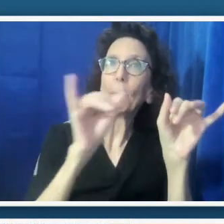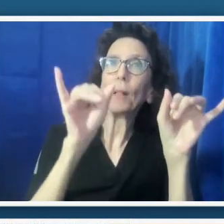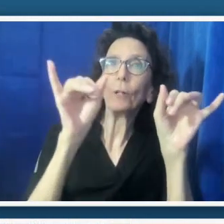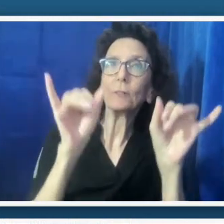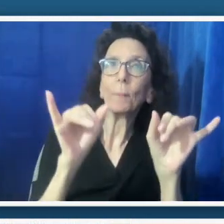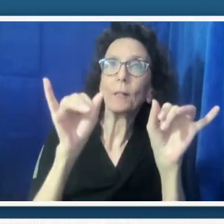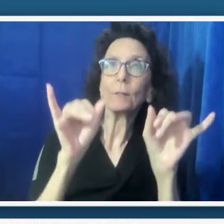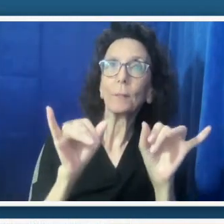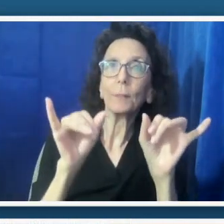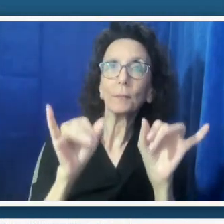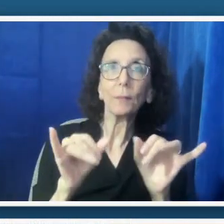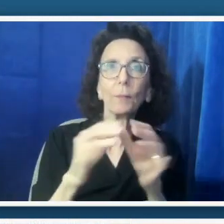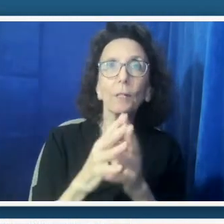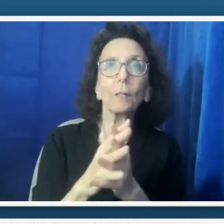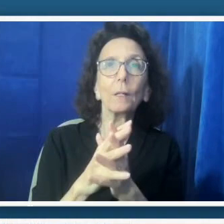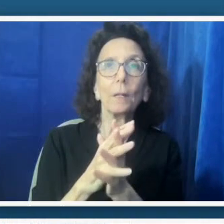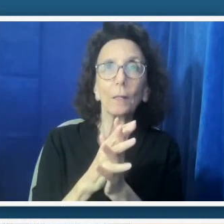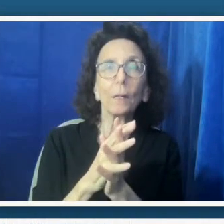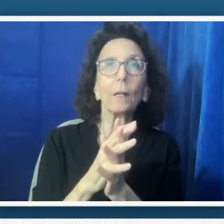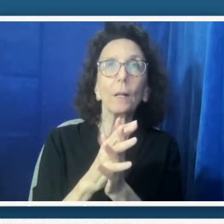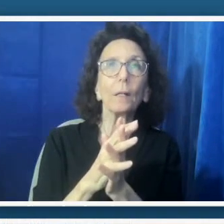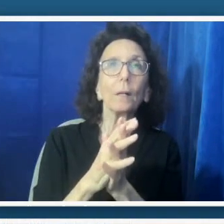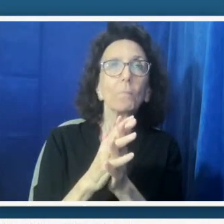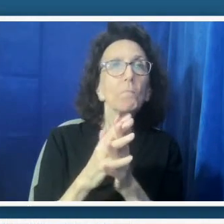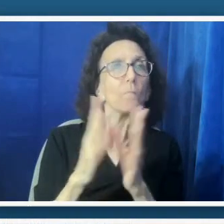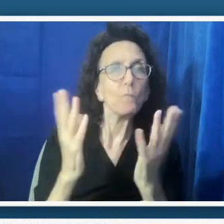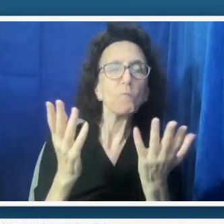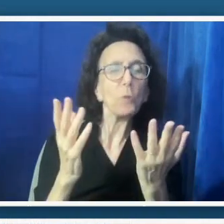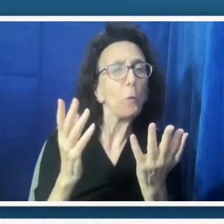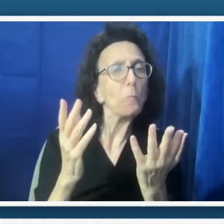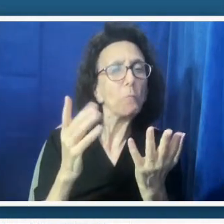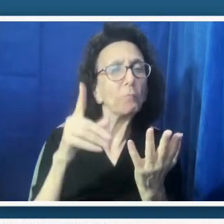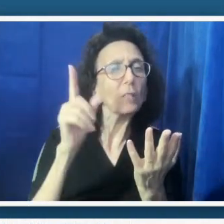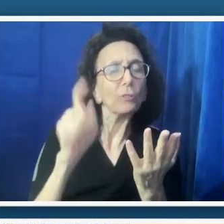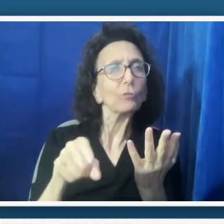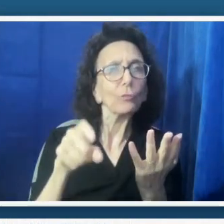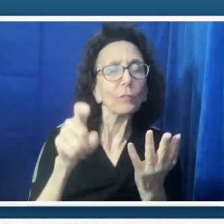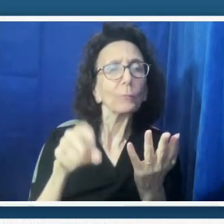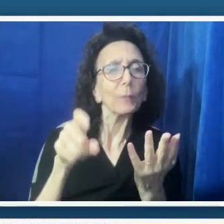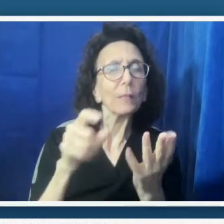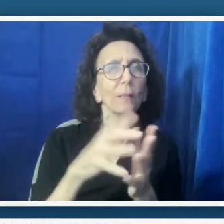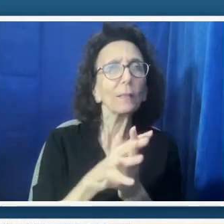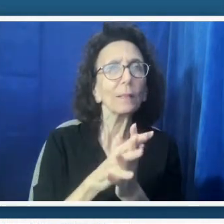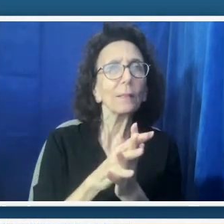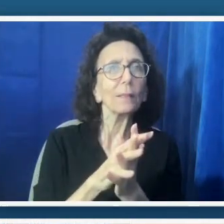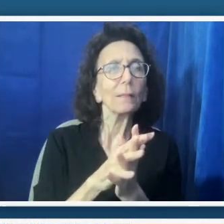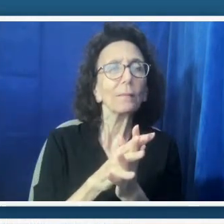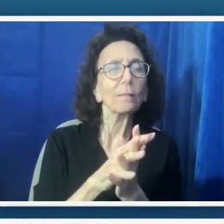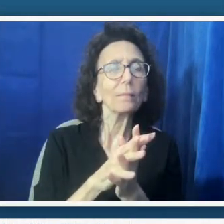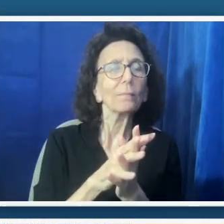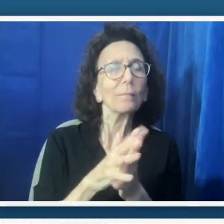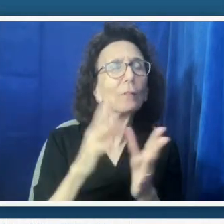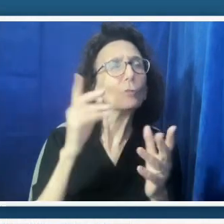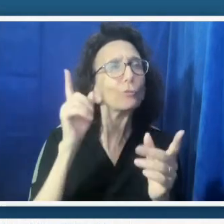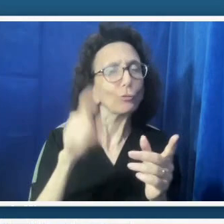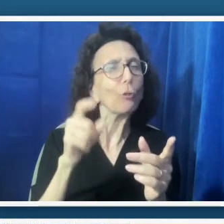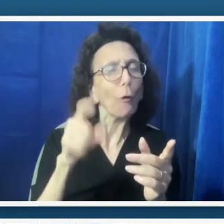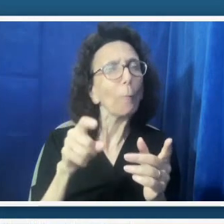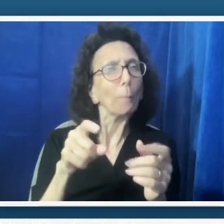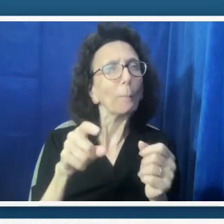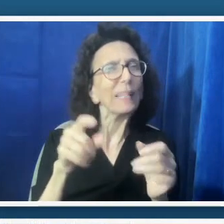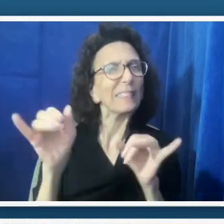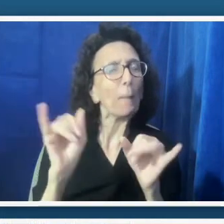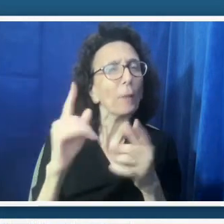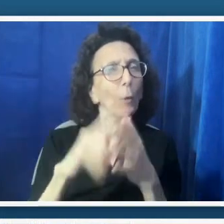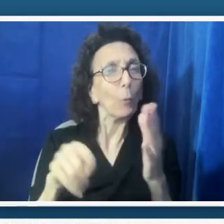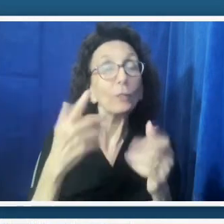that these are very, very typical of many of the works that you would see. And of course, it varies depending on geographic location.